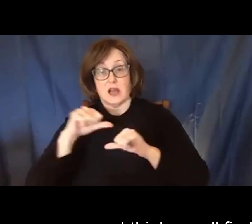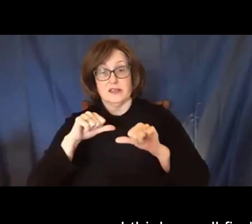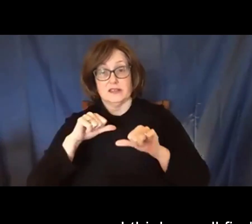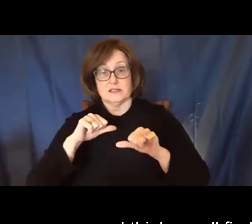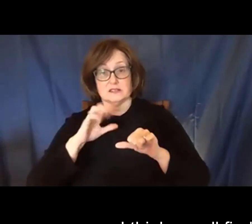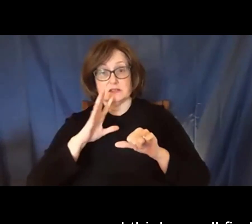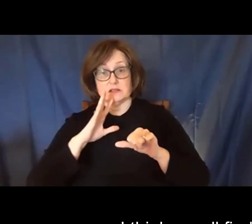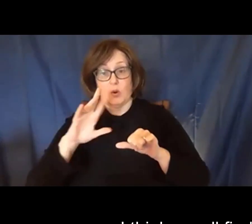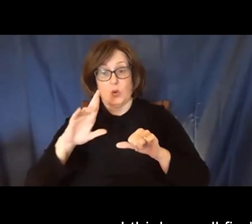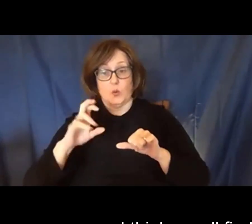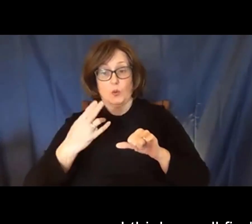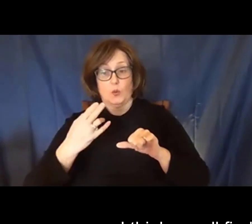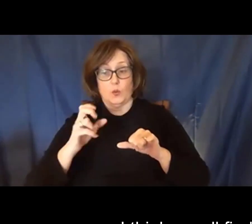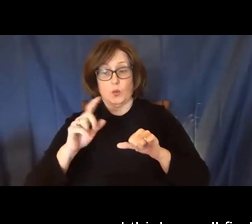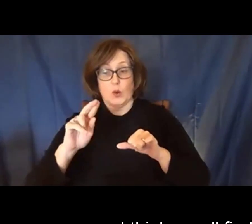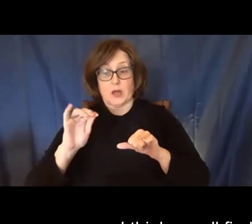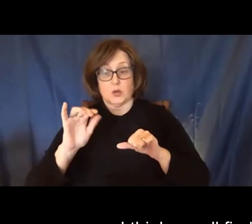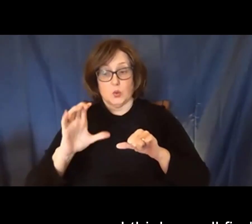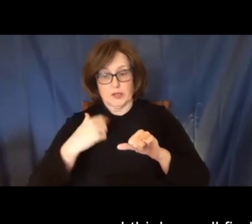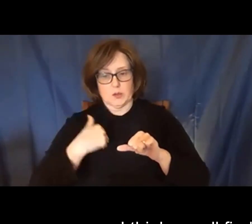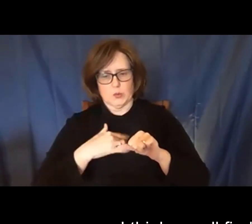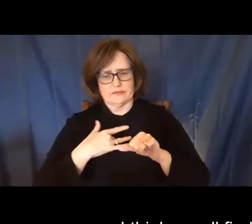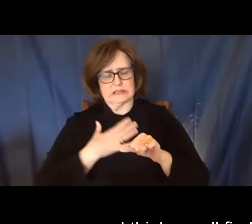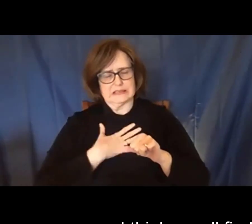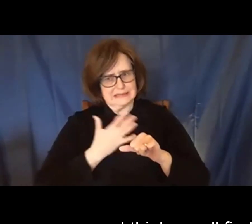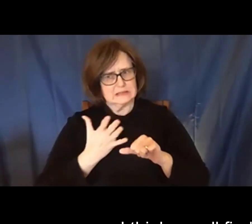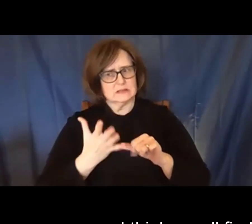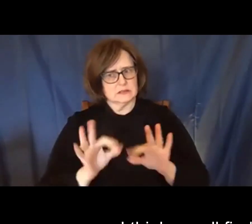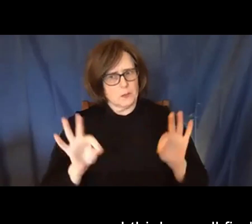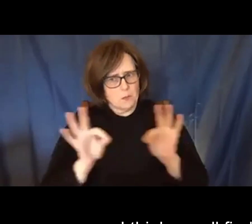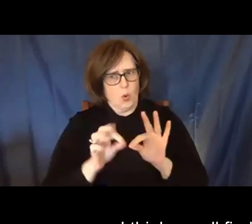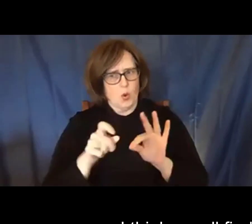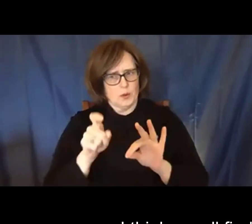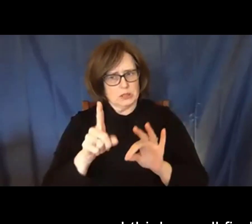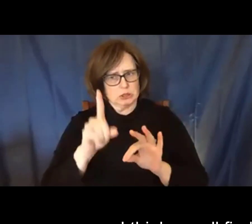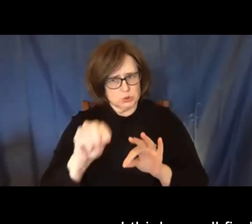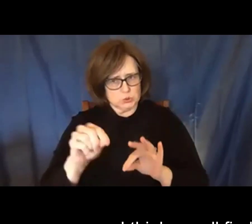find a certain urgency to that too.